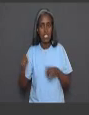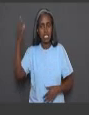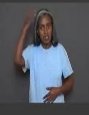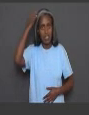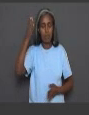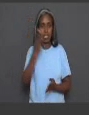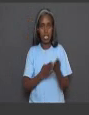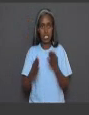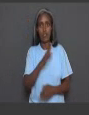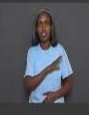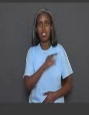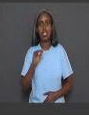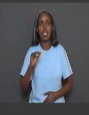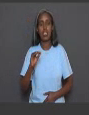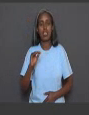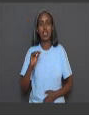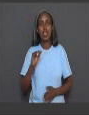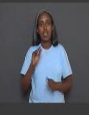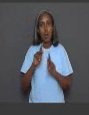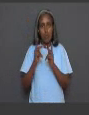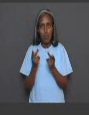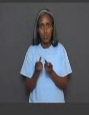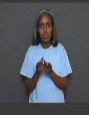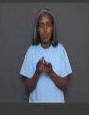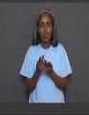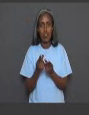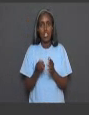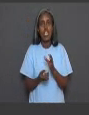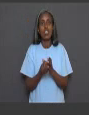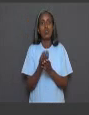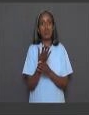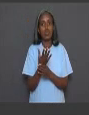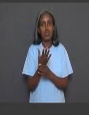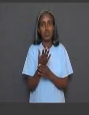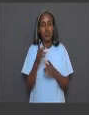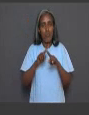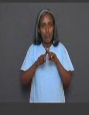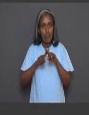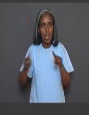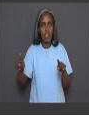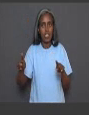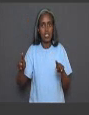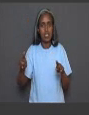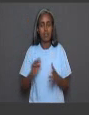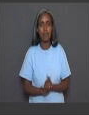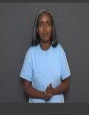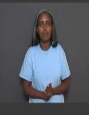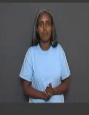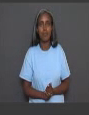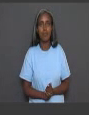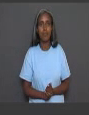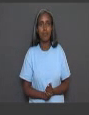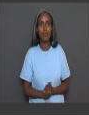the apportioning of resources to these various ends.